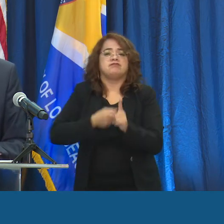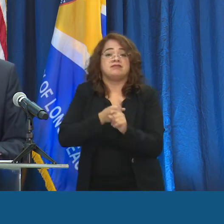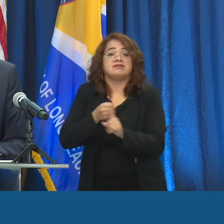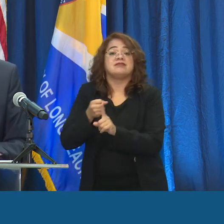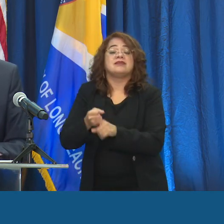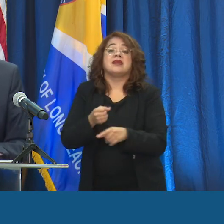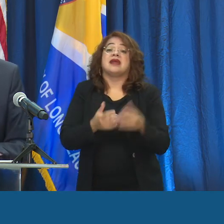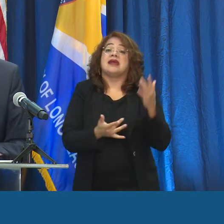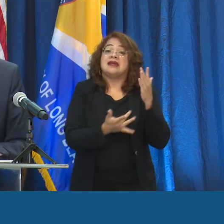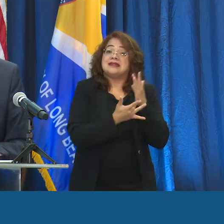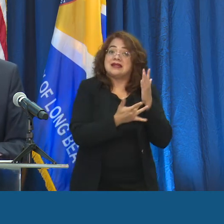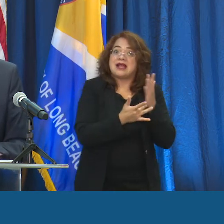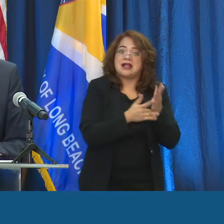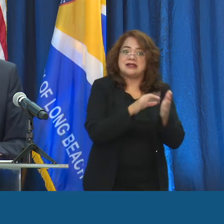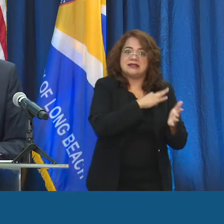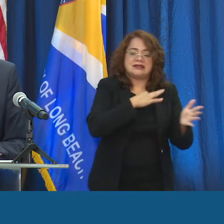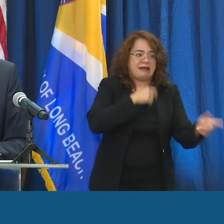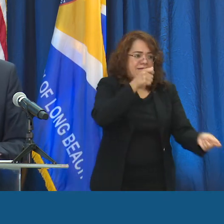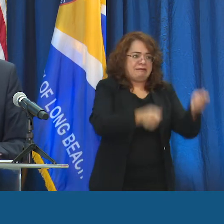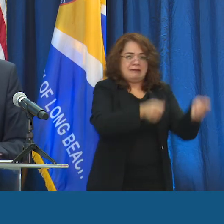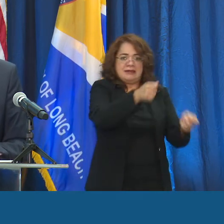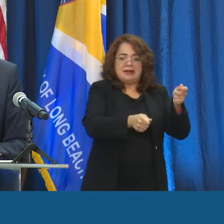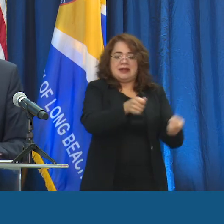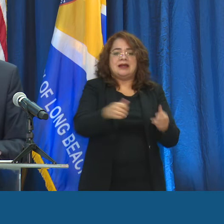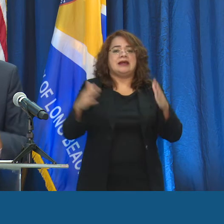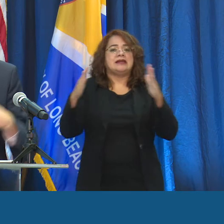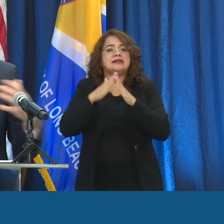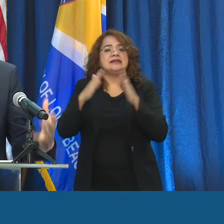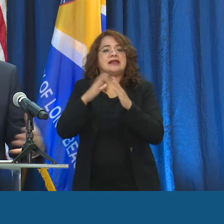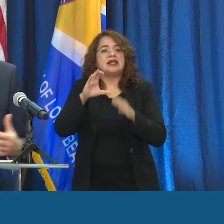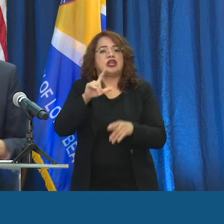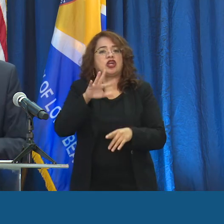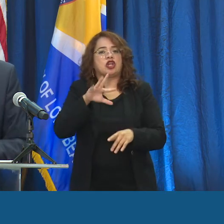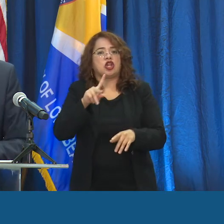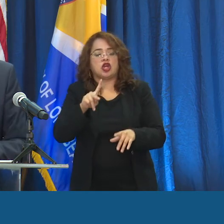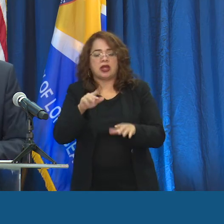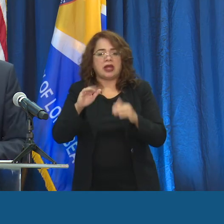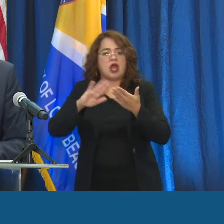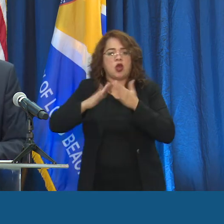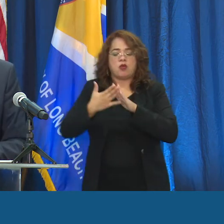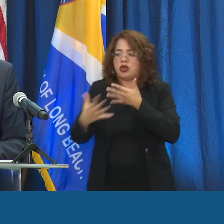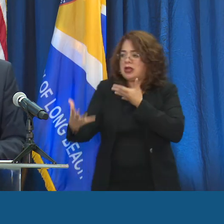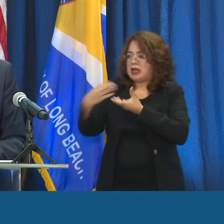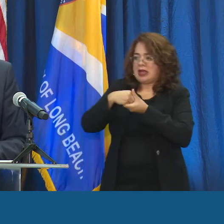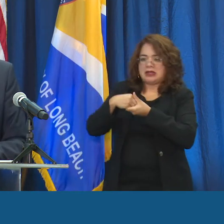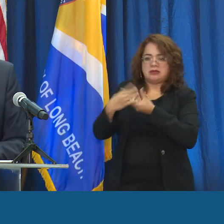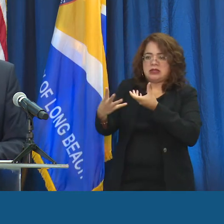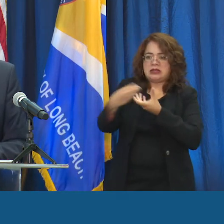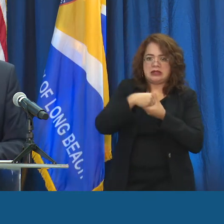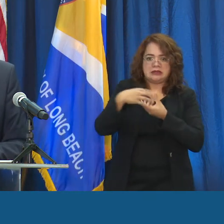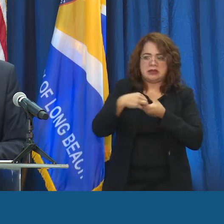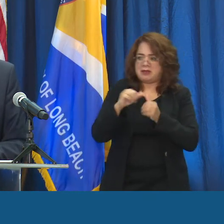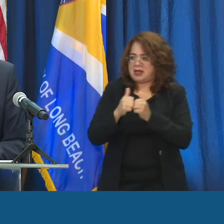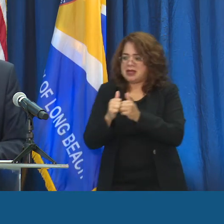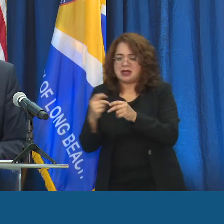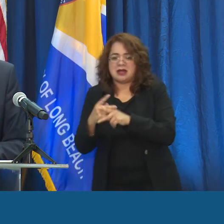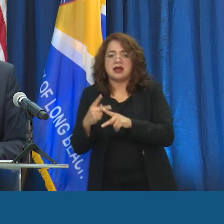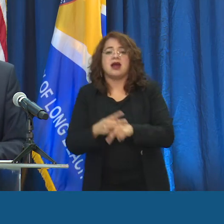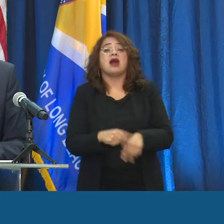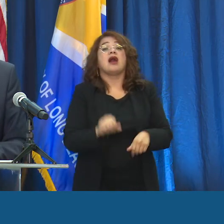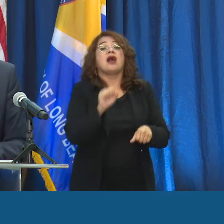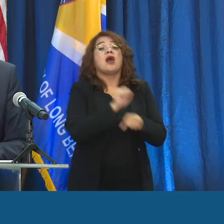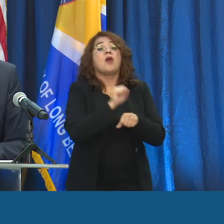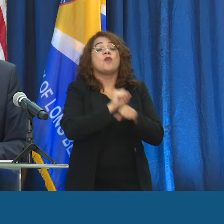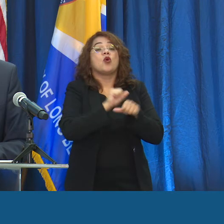technology staff for adapting, our city clerk for figuring out how to do new ways of community engagement. And I want to thank our employee